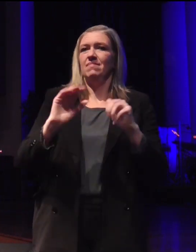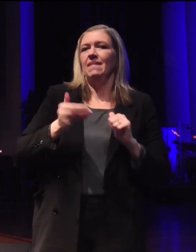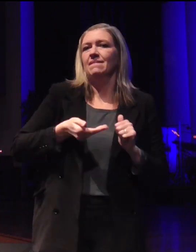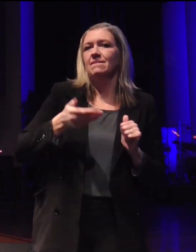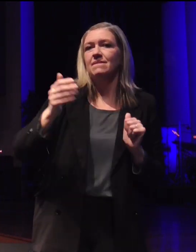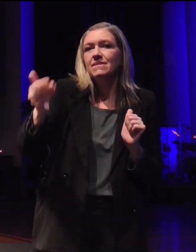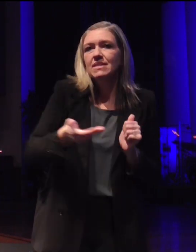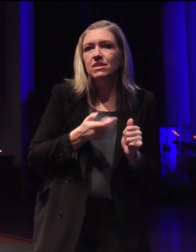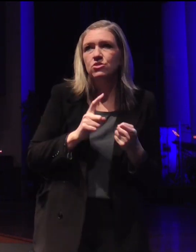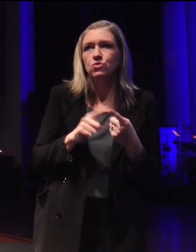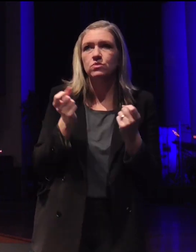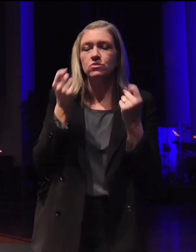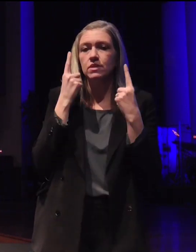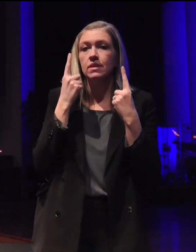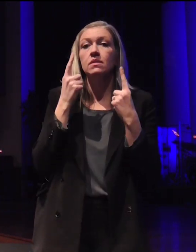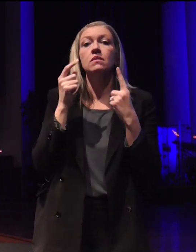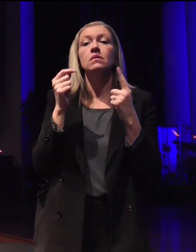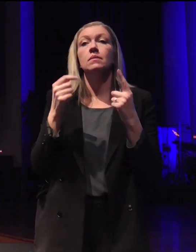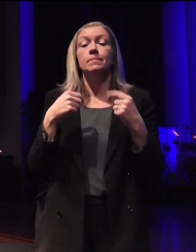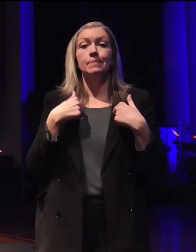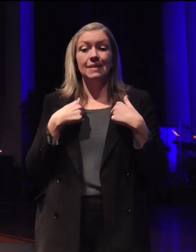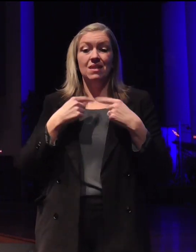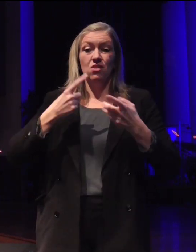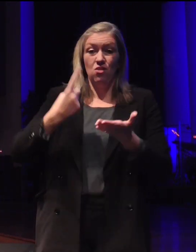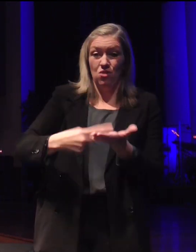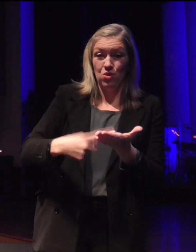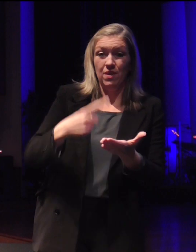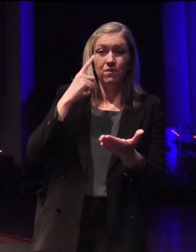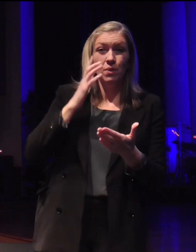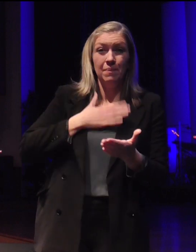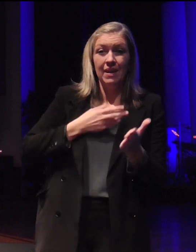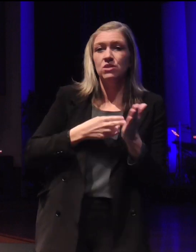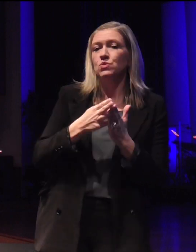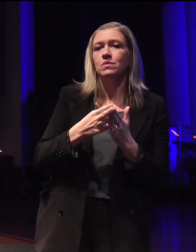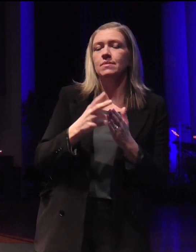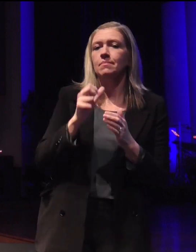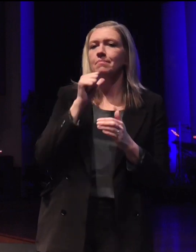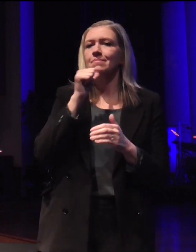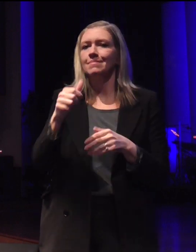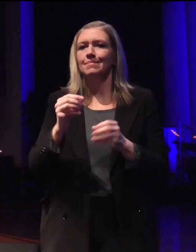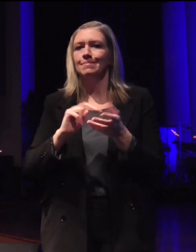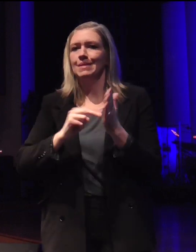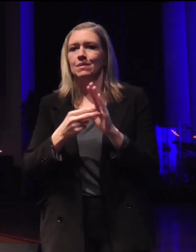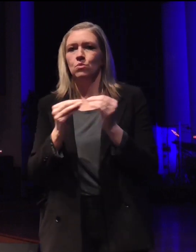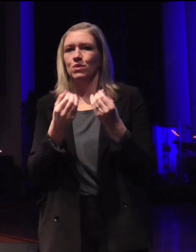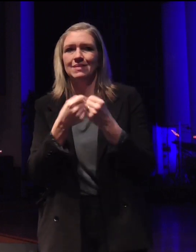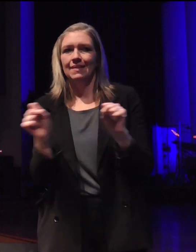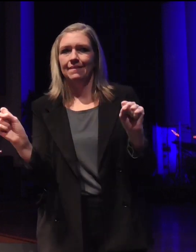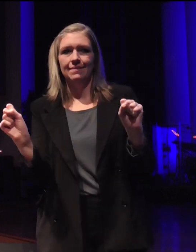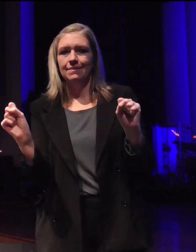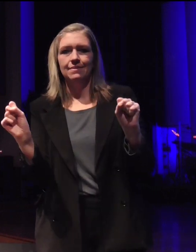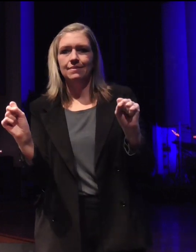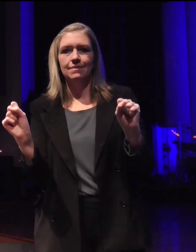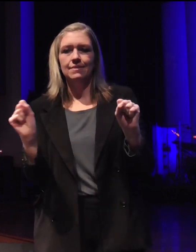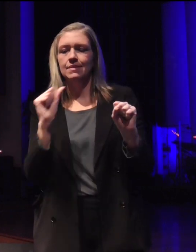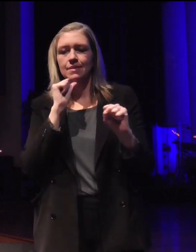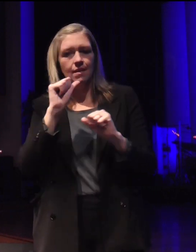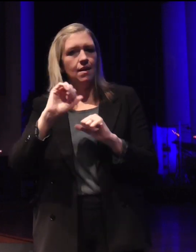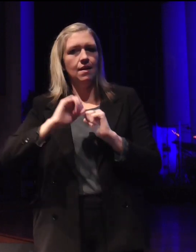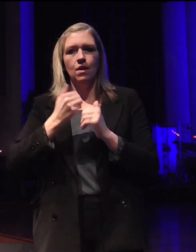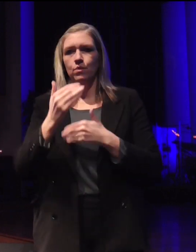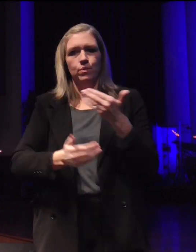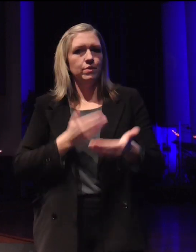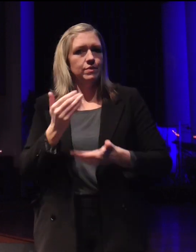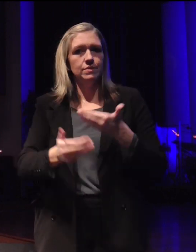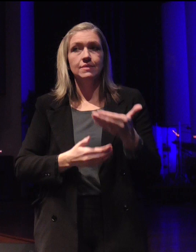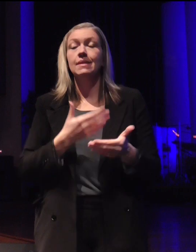will not be safer if we argue for our truth with other people. That's not how it works. And then the truth about